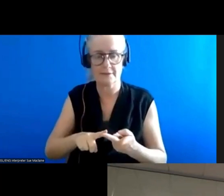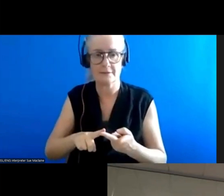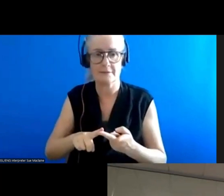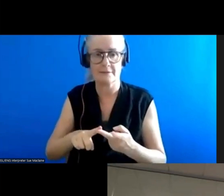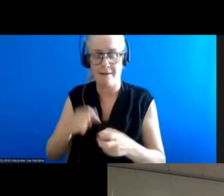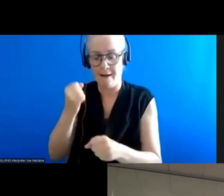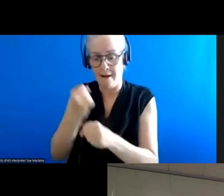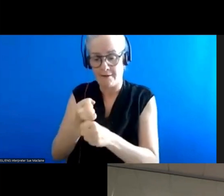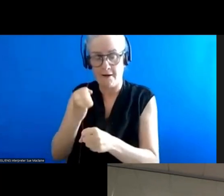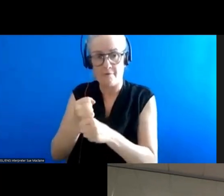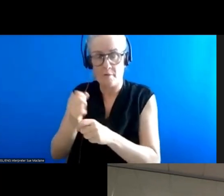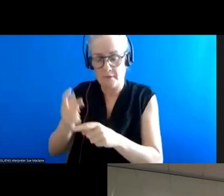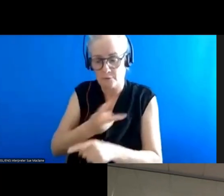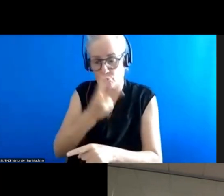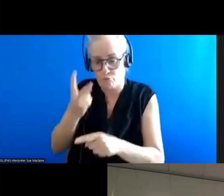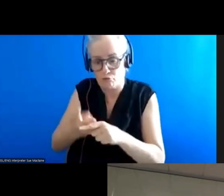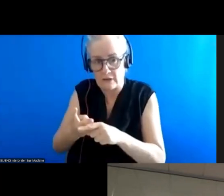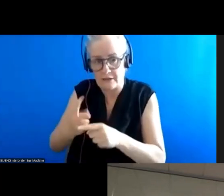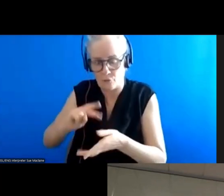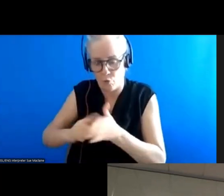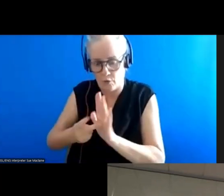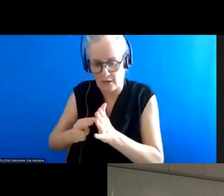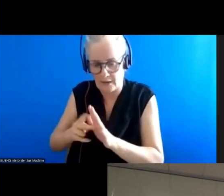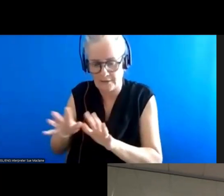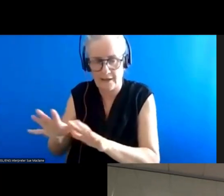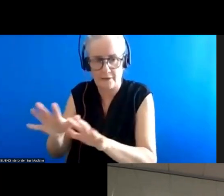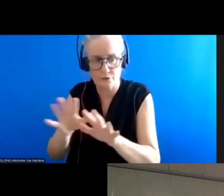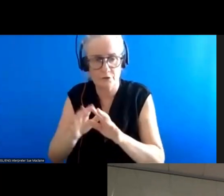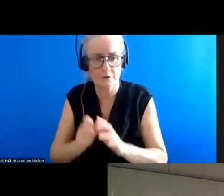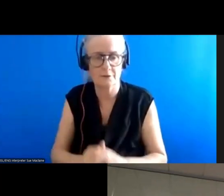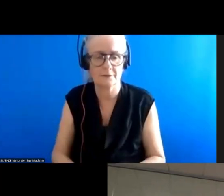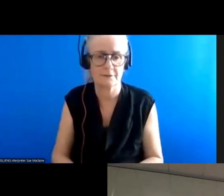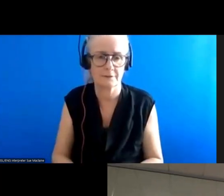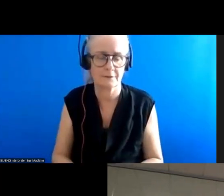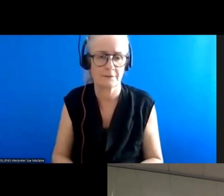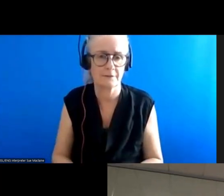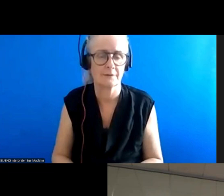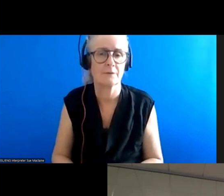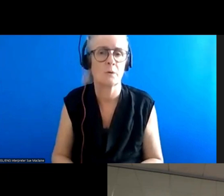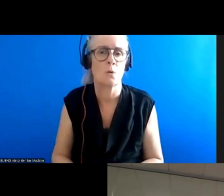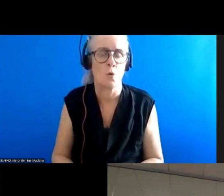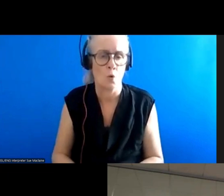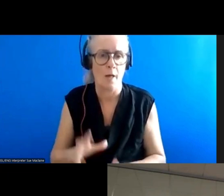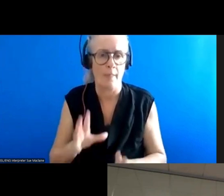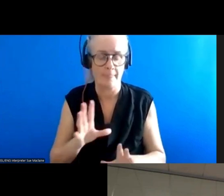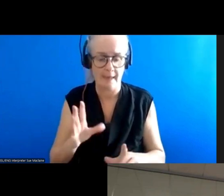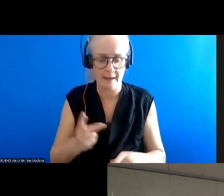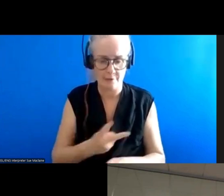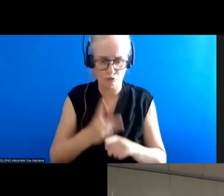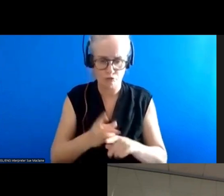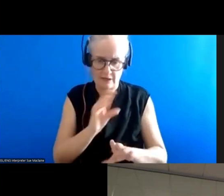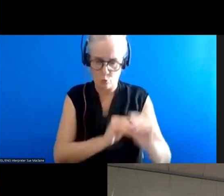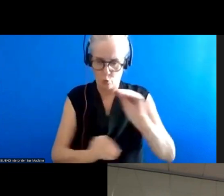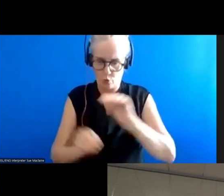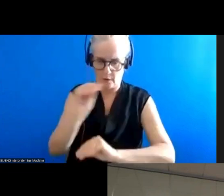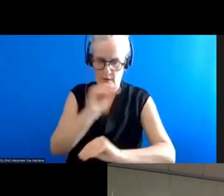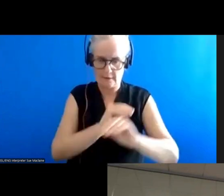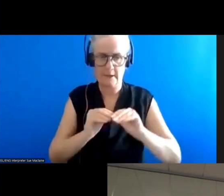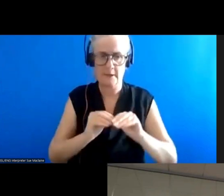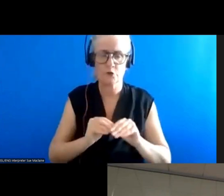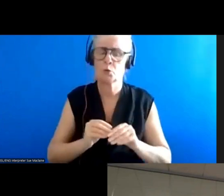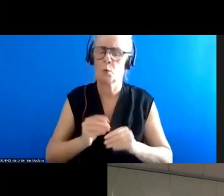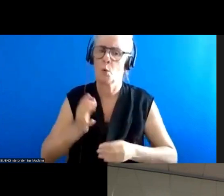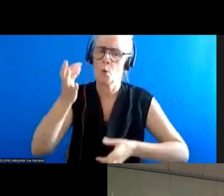Historically, in many areas, has been hugely politically sensitive and where some